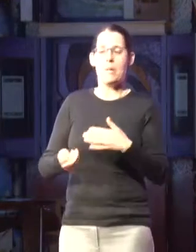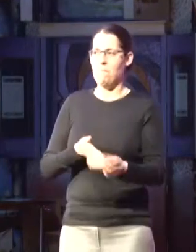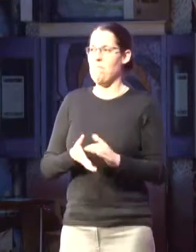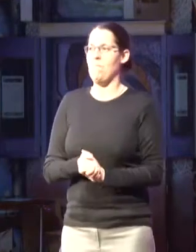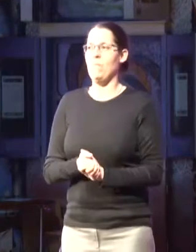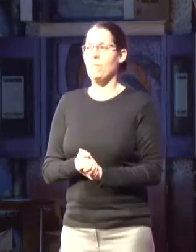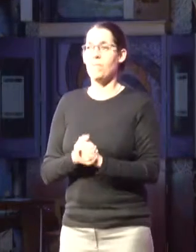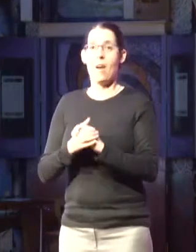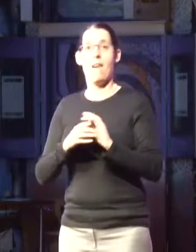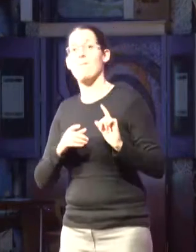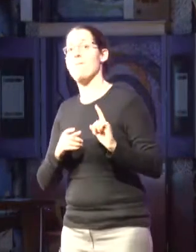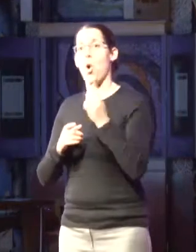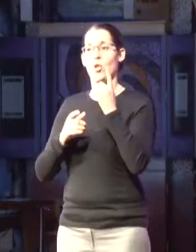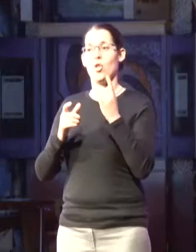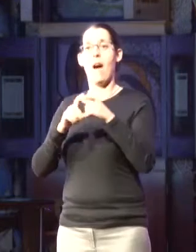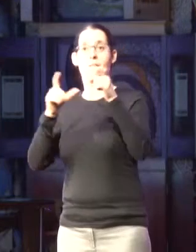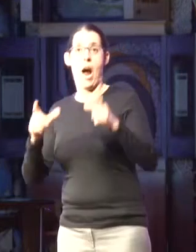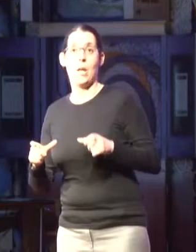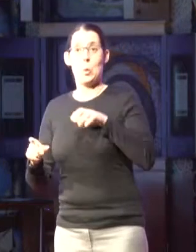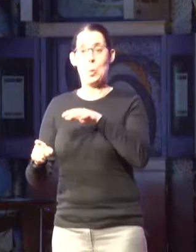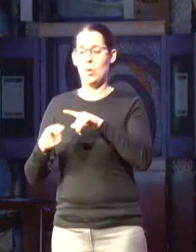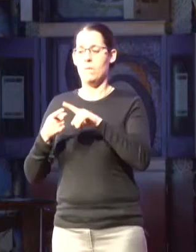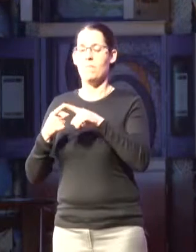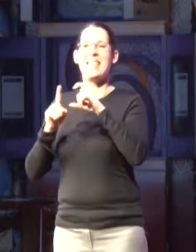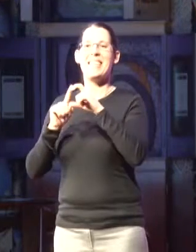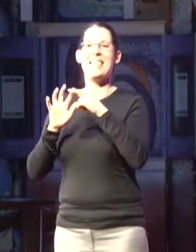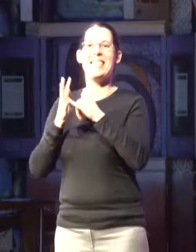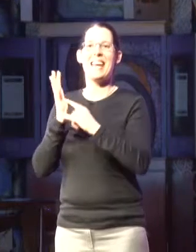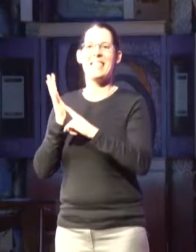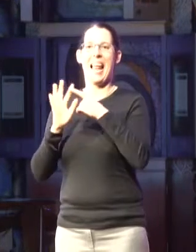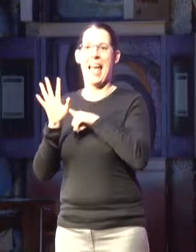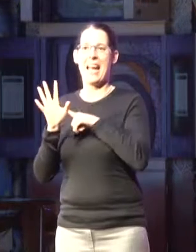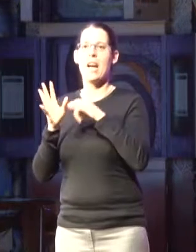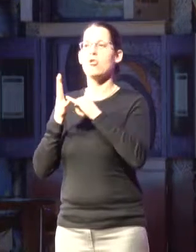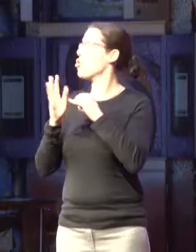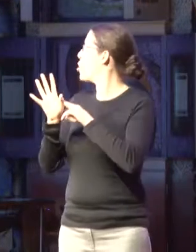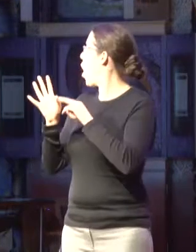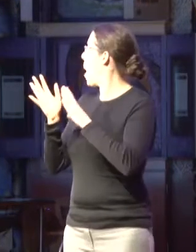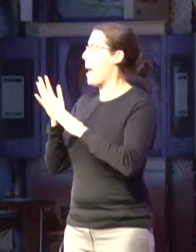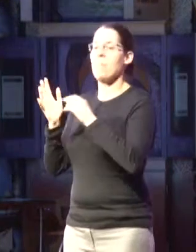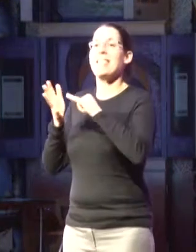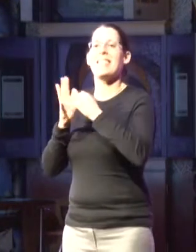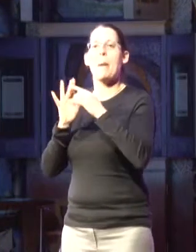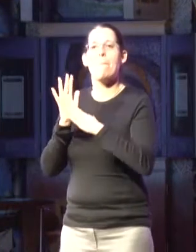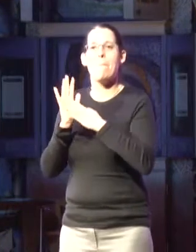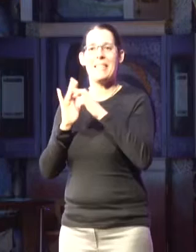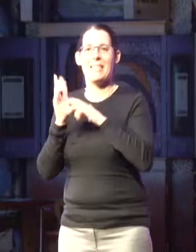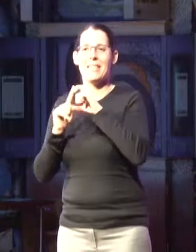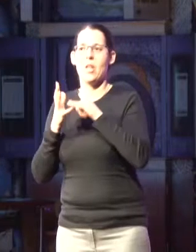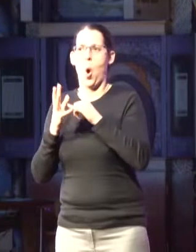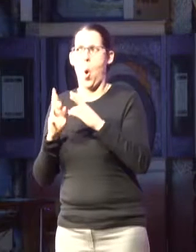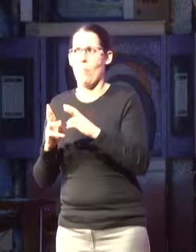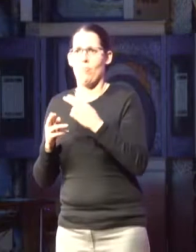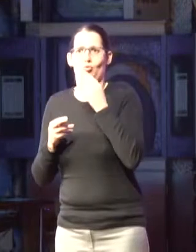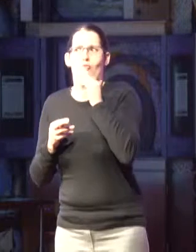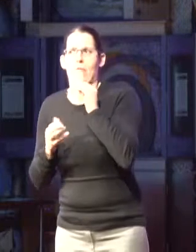Without further ado, the first finalist is Desley Simons. I hope I'm pronouncing that correctly. And she is the community manager for the